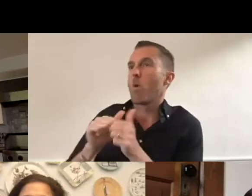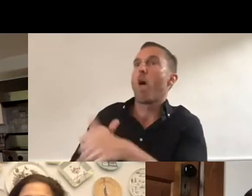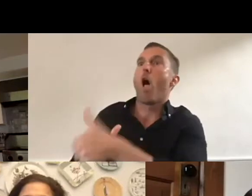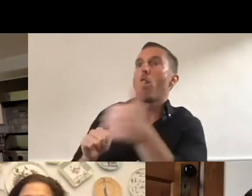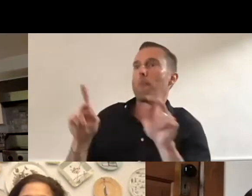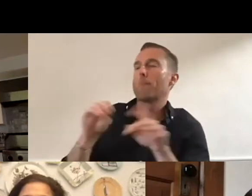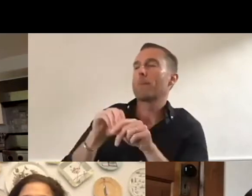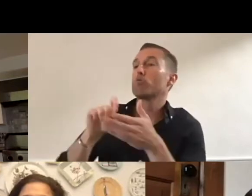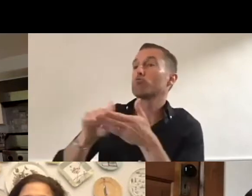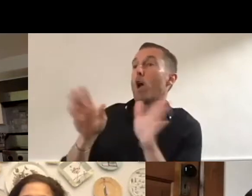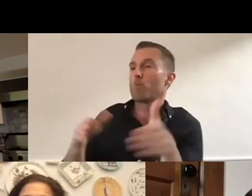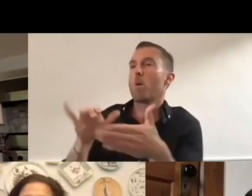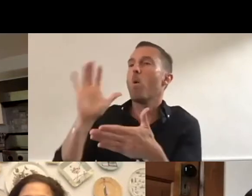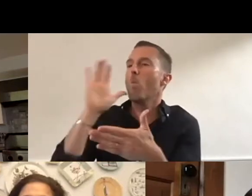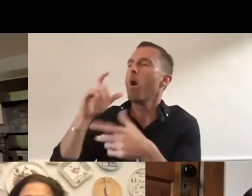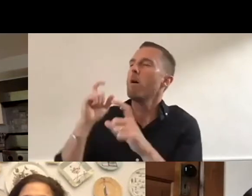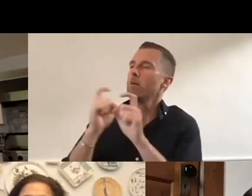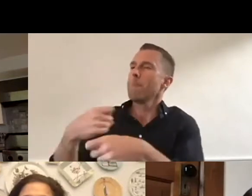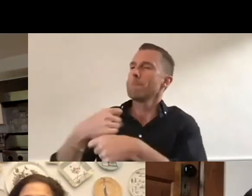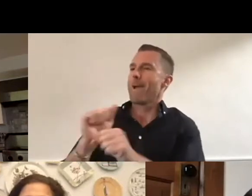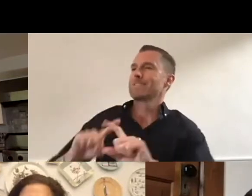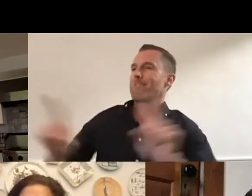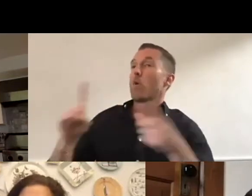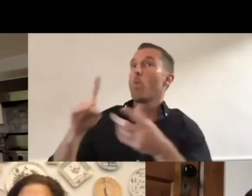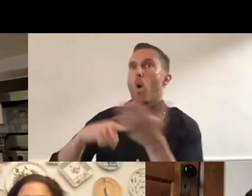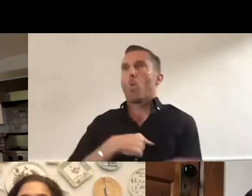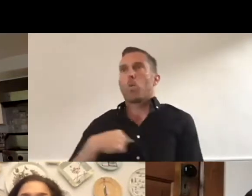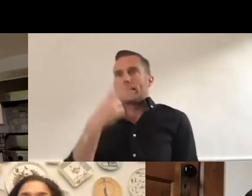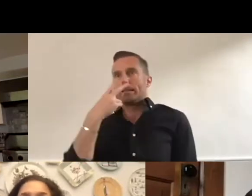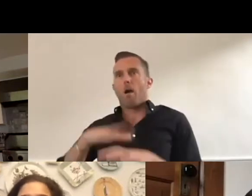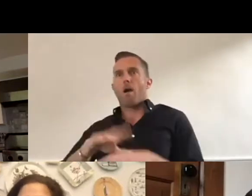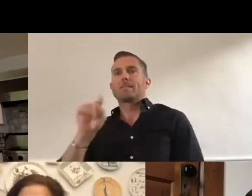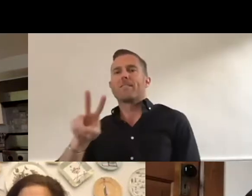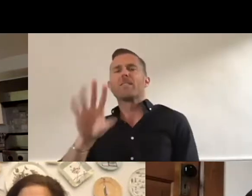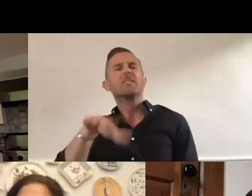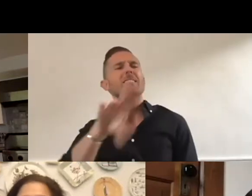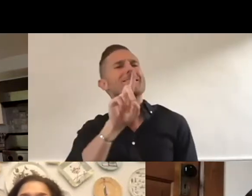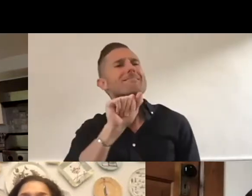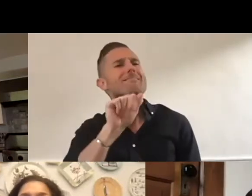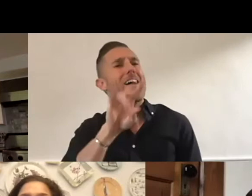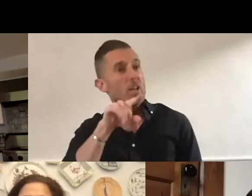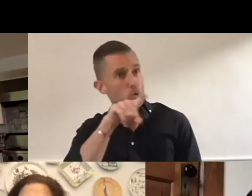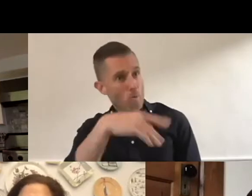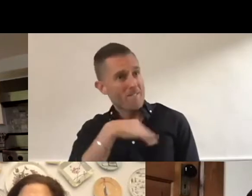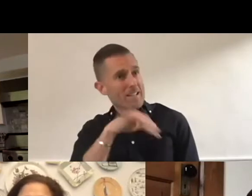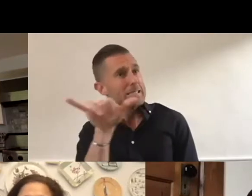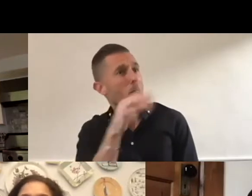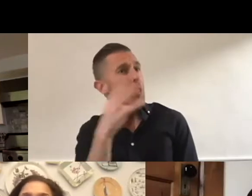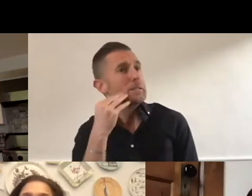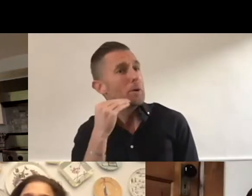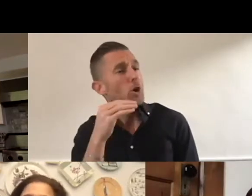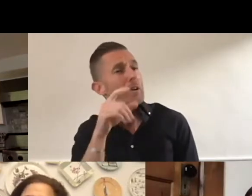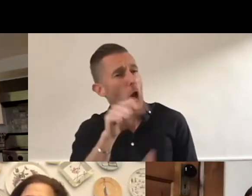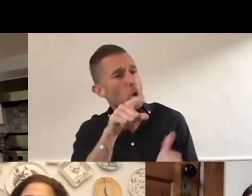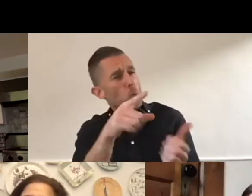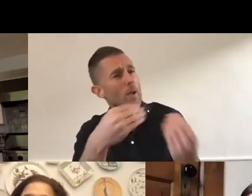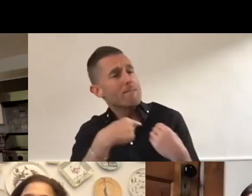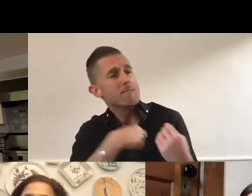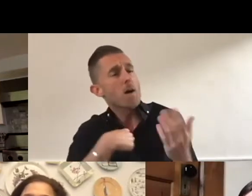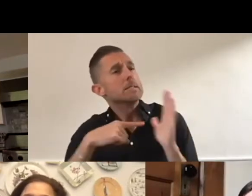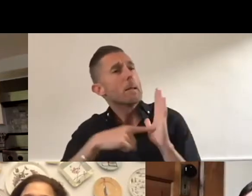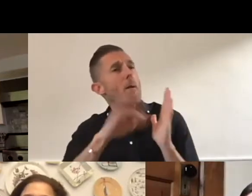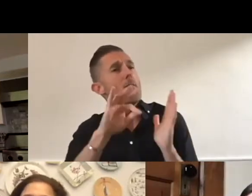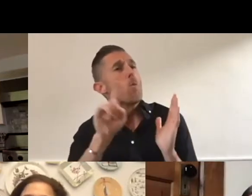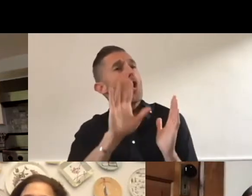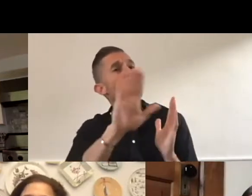really make a difference to what we're seeing on television. David, have you had a similar experience? Can you give an example of where your